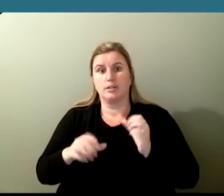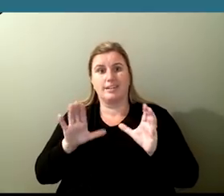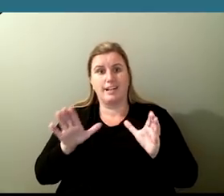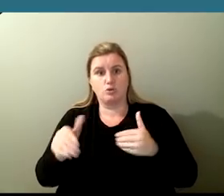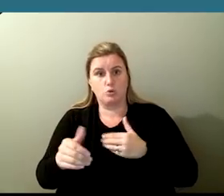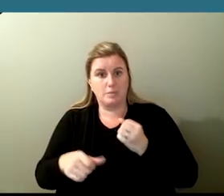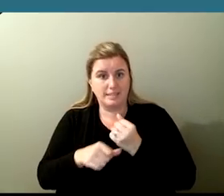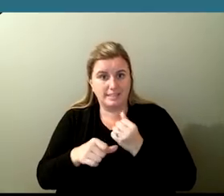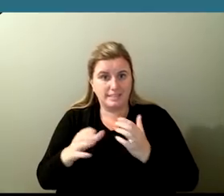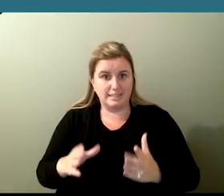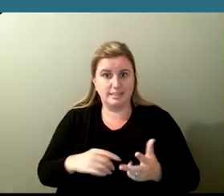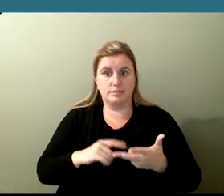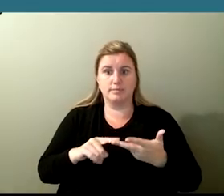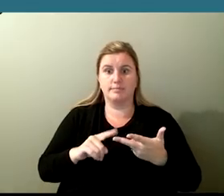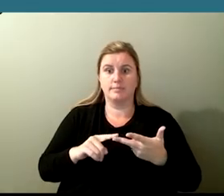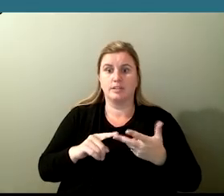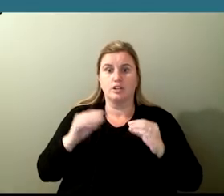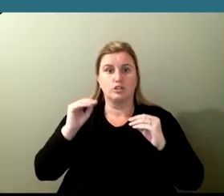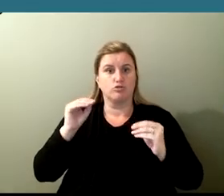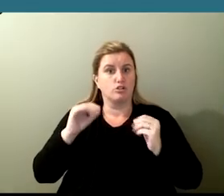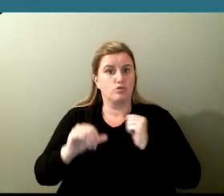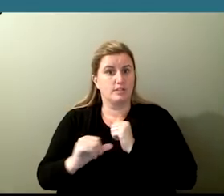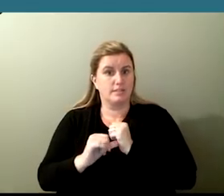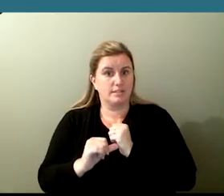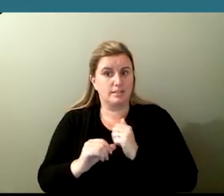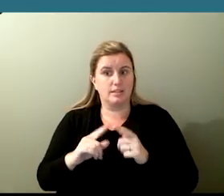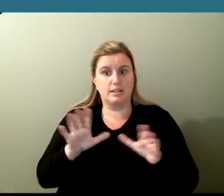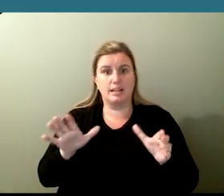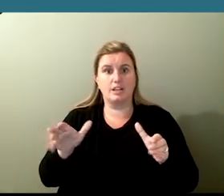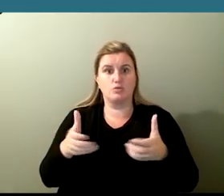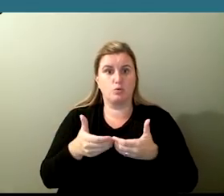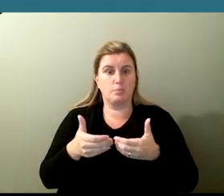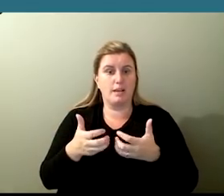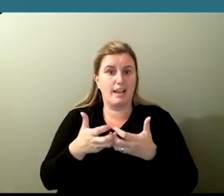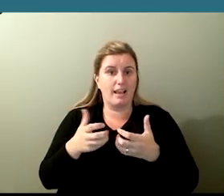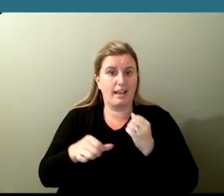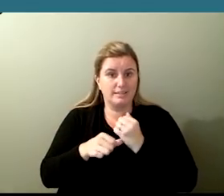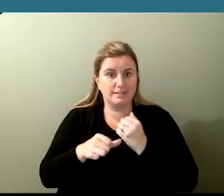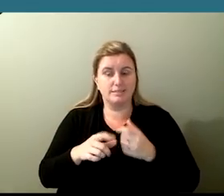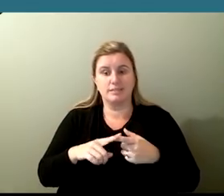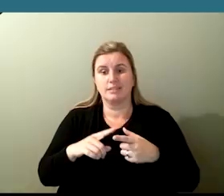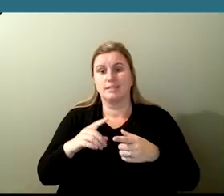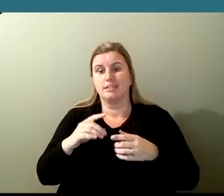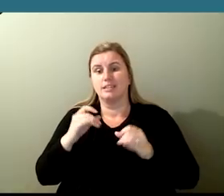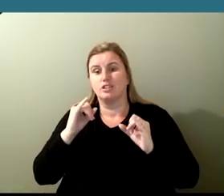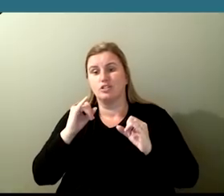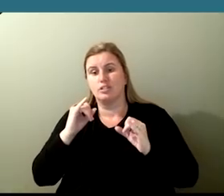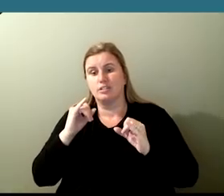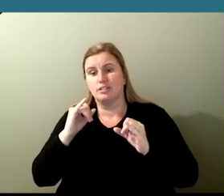classroom assistants, instructional assistants, classroom aides, instructional aides, educational